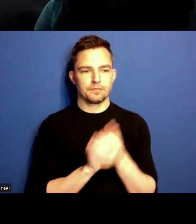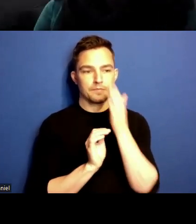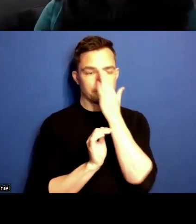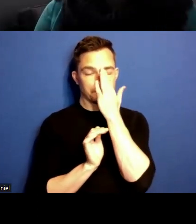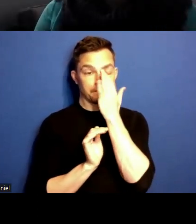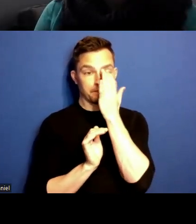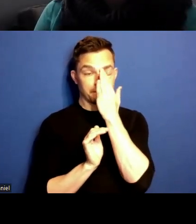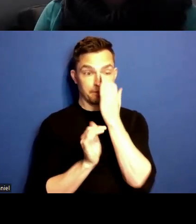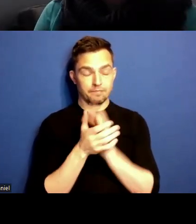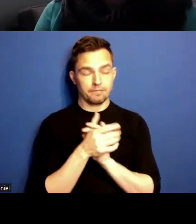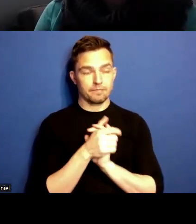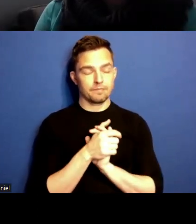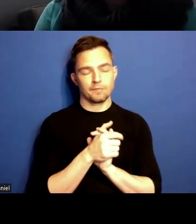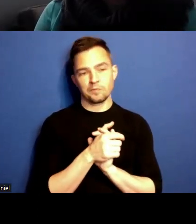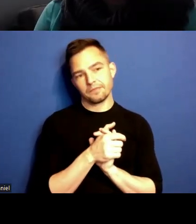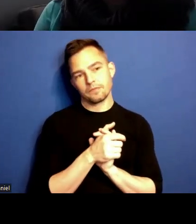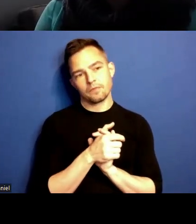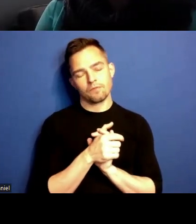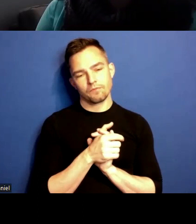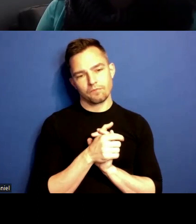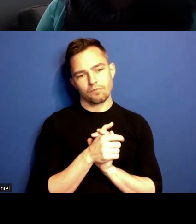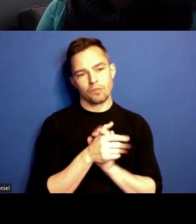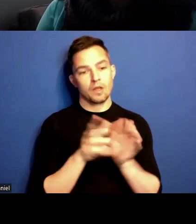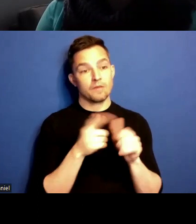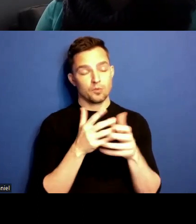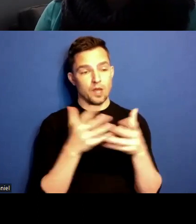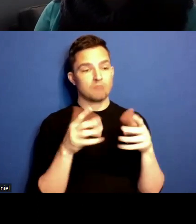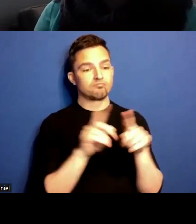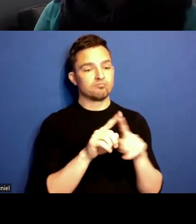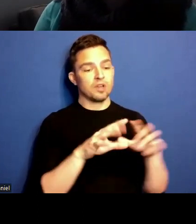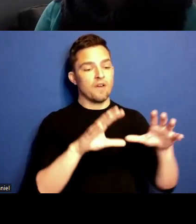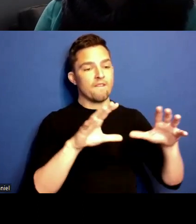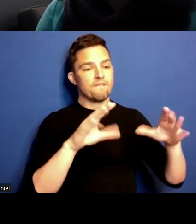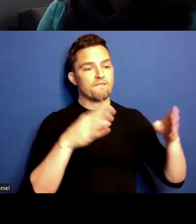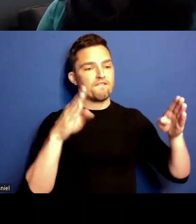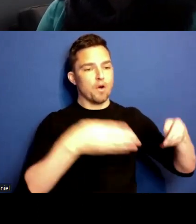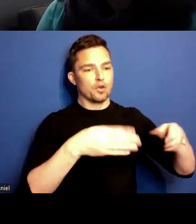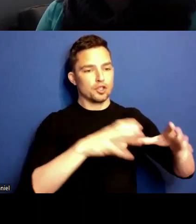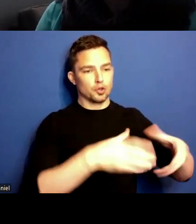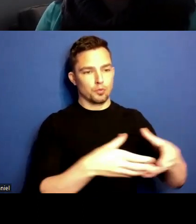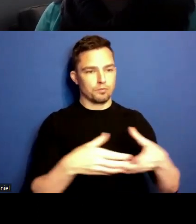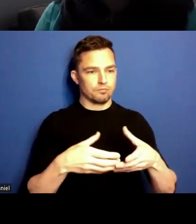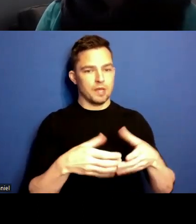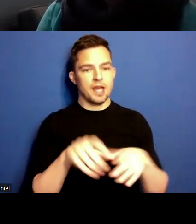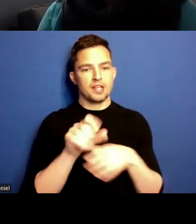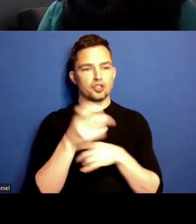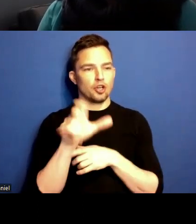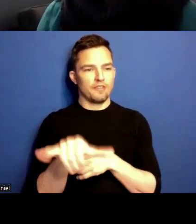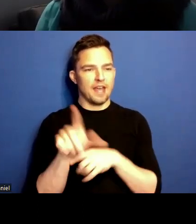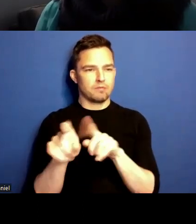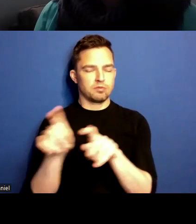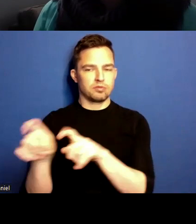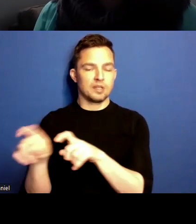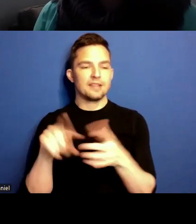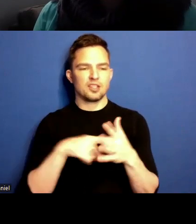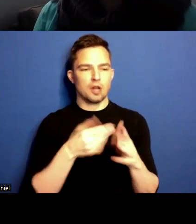First, we did a number of focus groups and surveys. This actually started before the pandemic, as